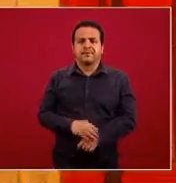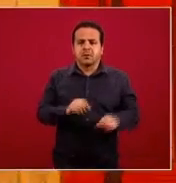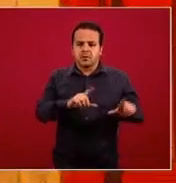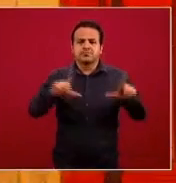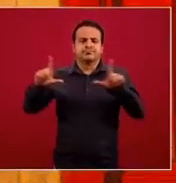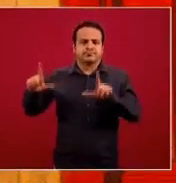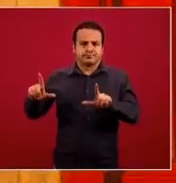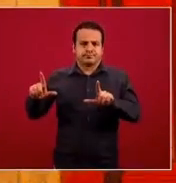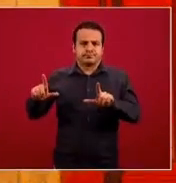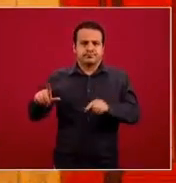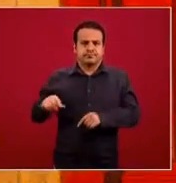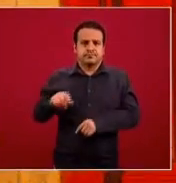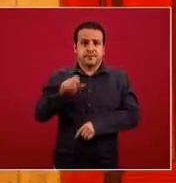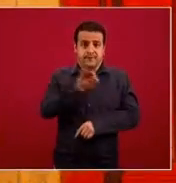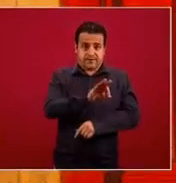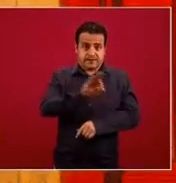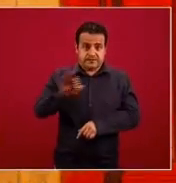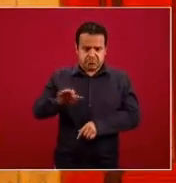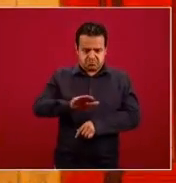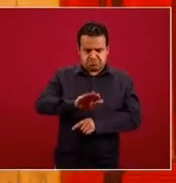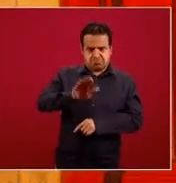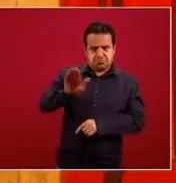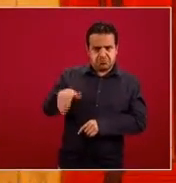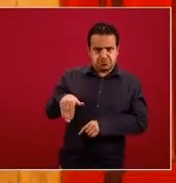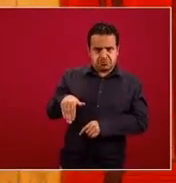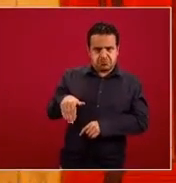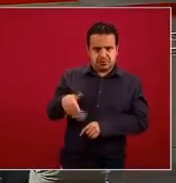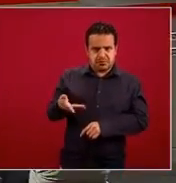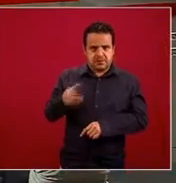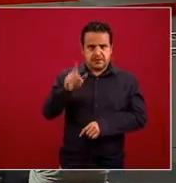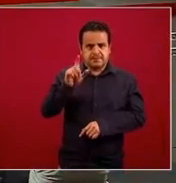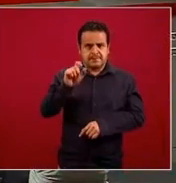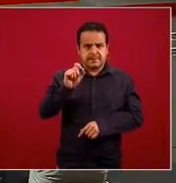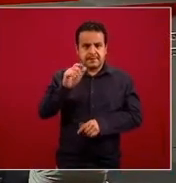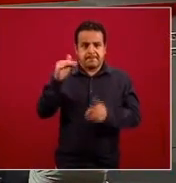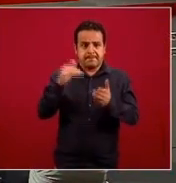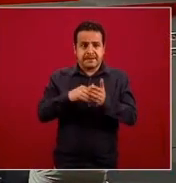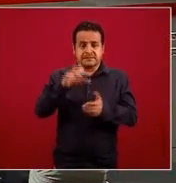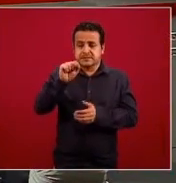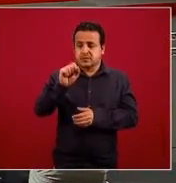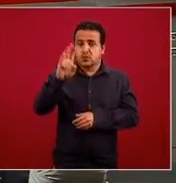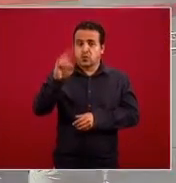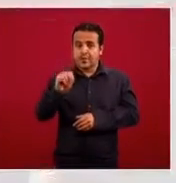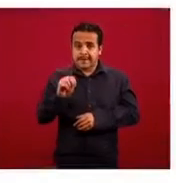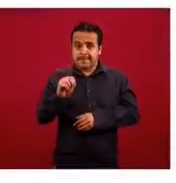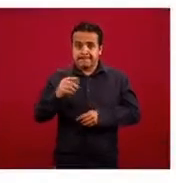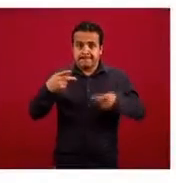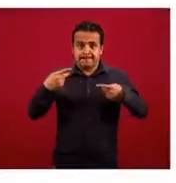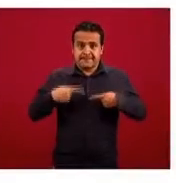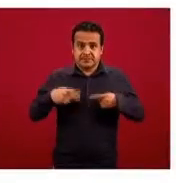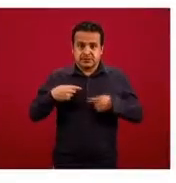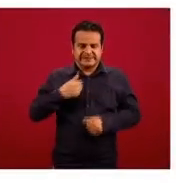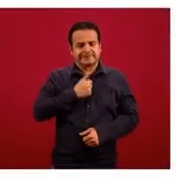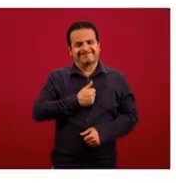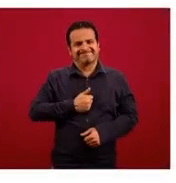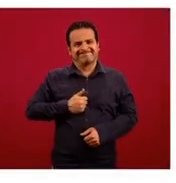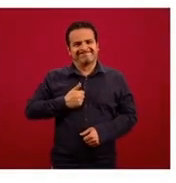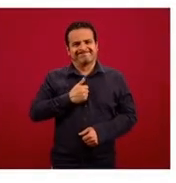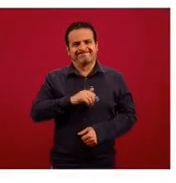part. Here we have the data organized by the date of